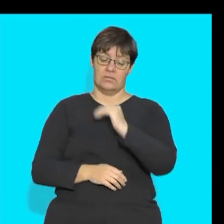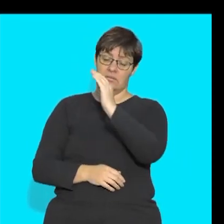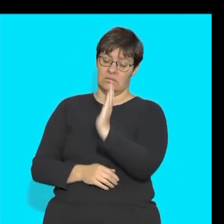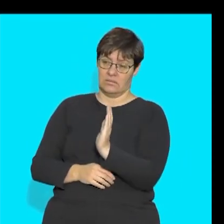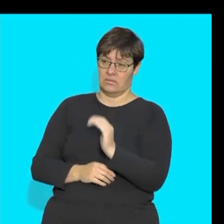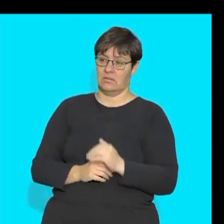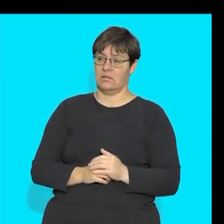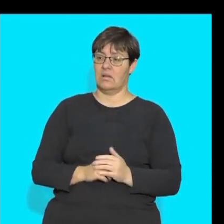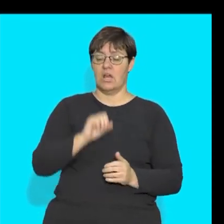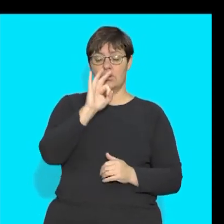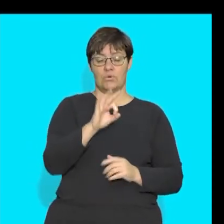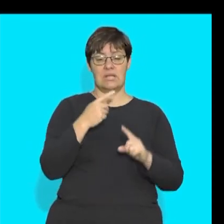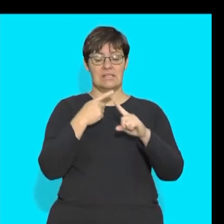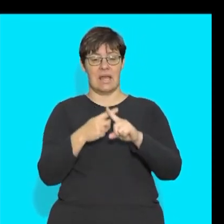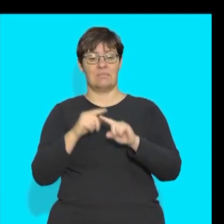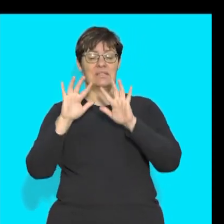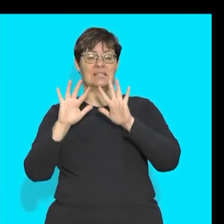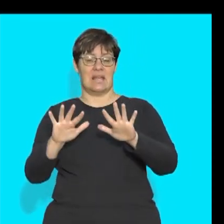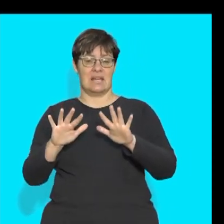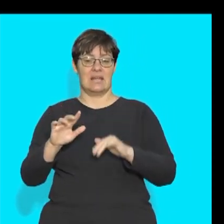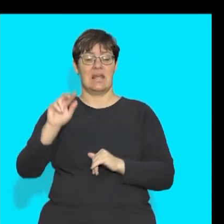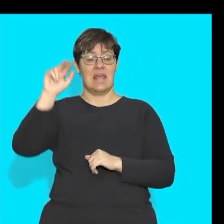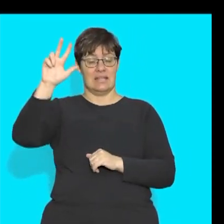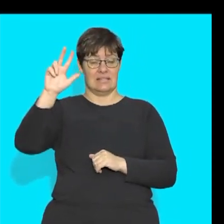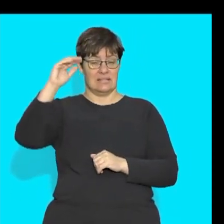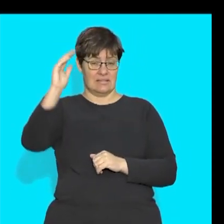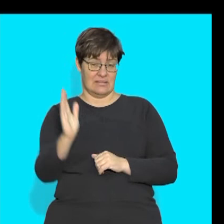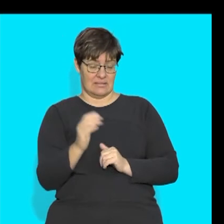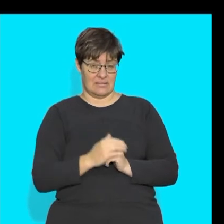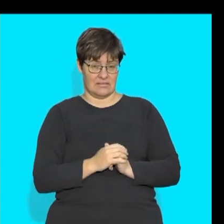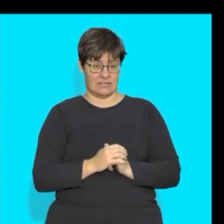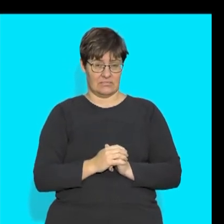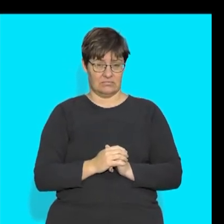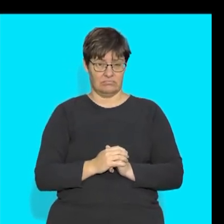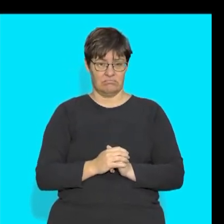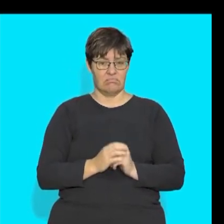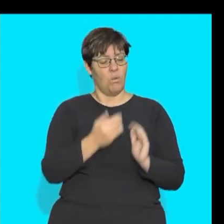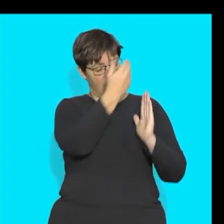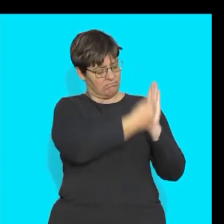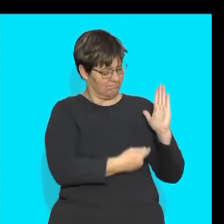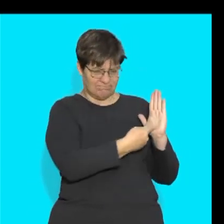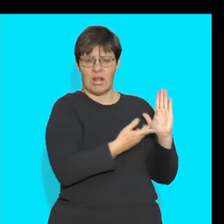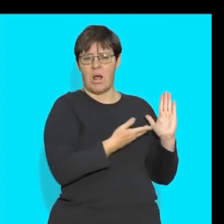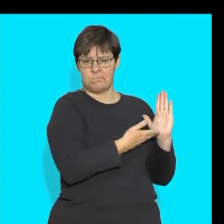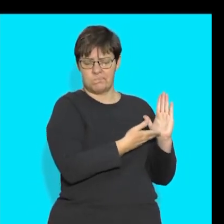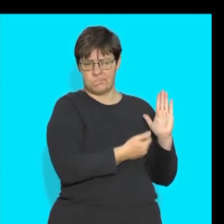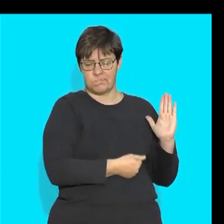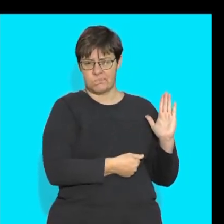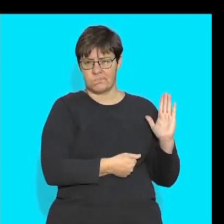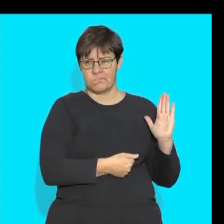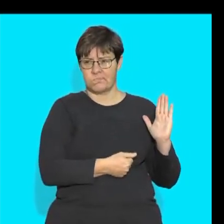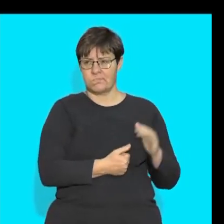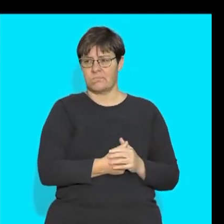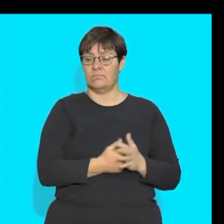34 times 3 times 10 to the 8. Information given to us on our